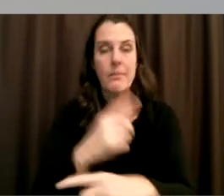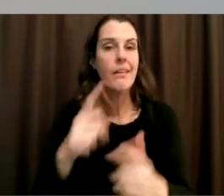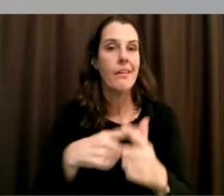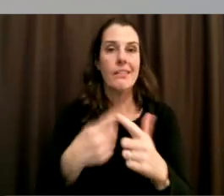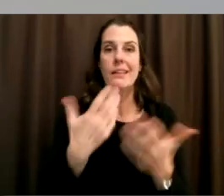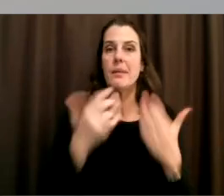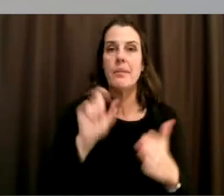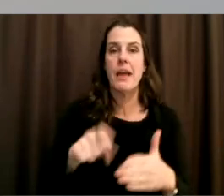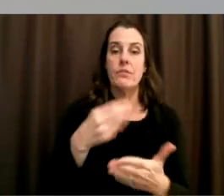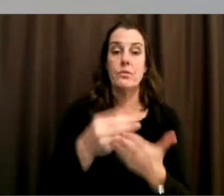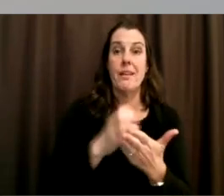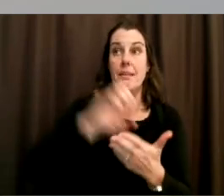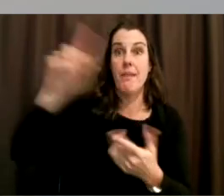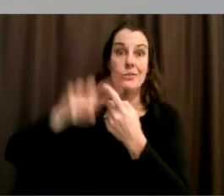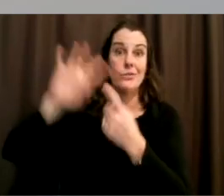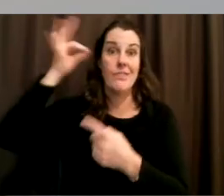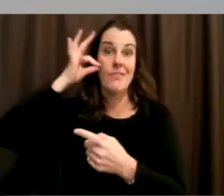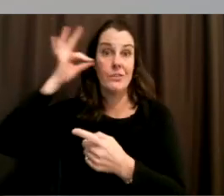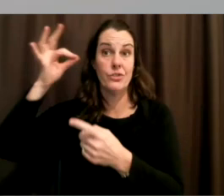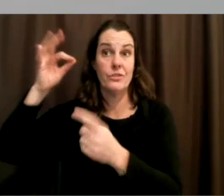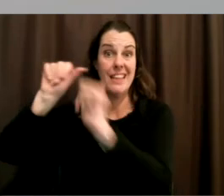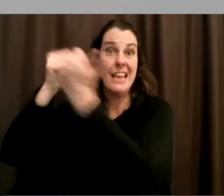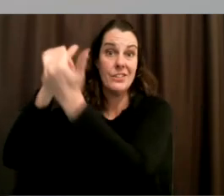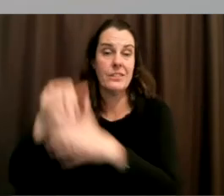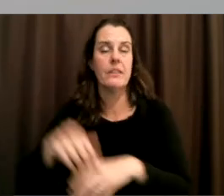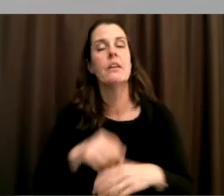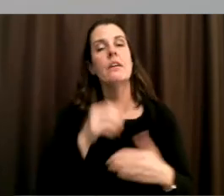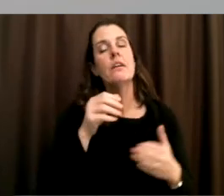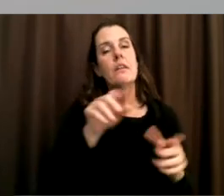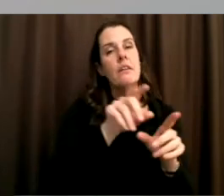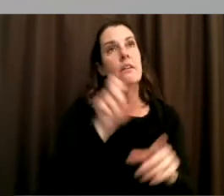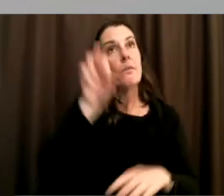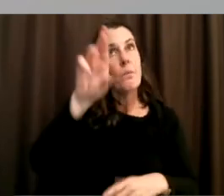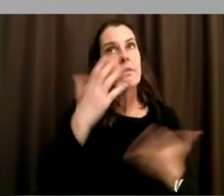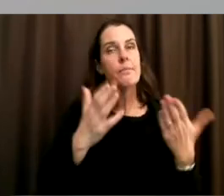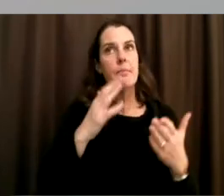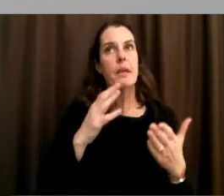funding agency. It's very likely that you're going to have to take maybe some steps